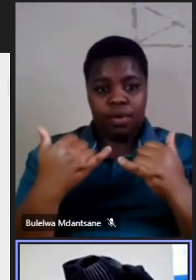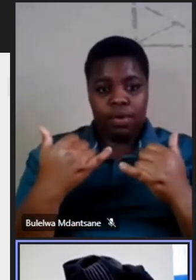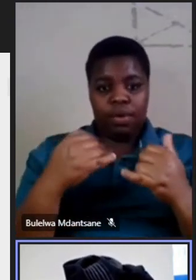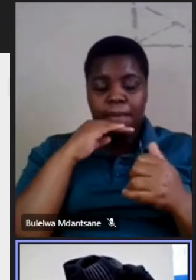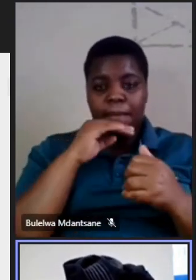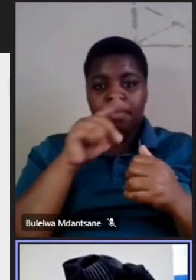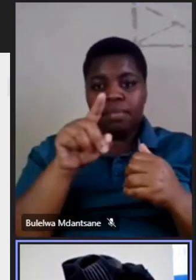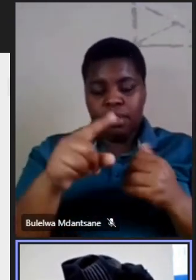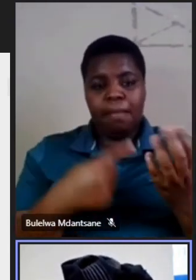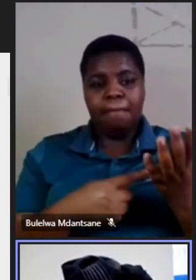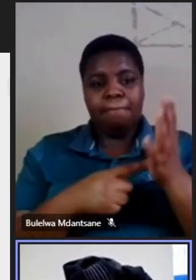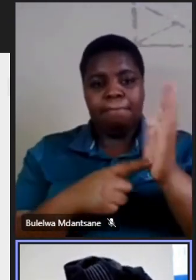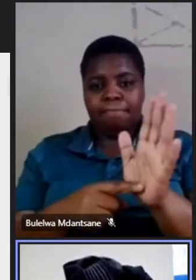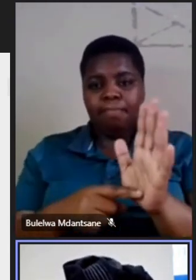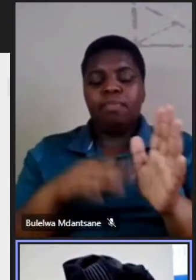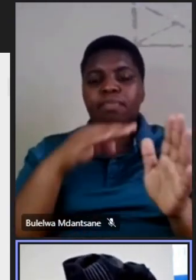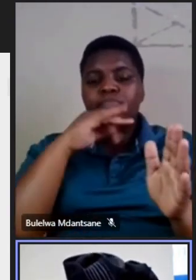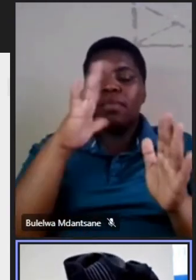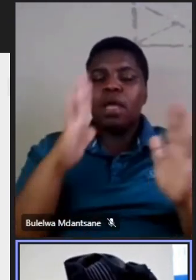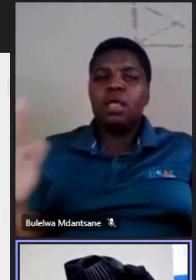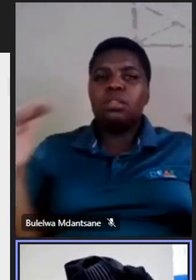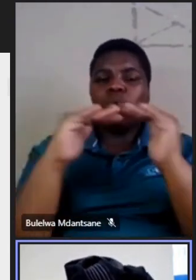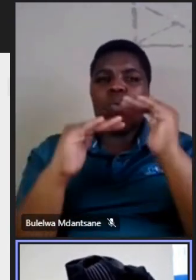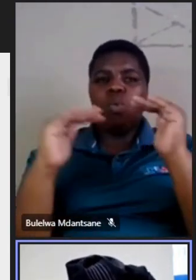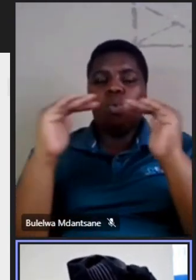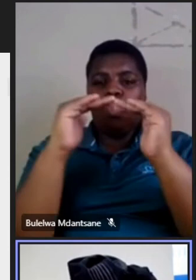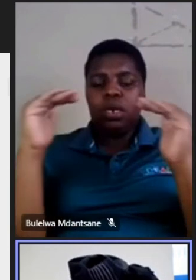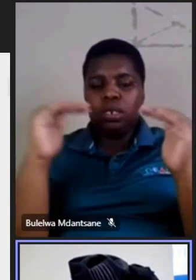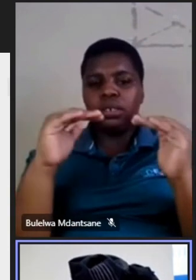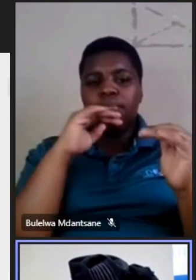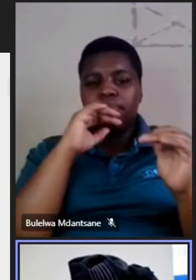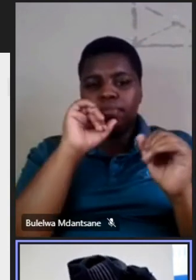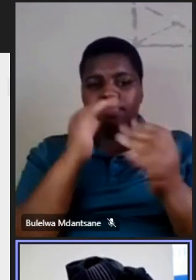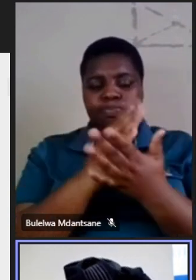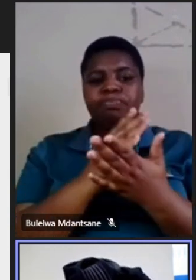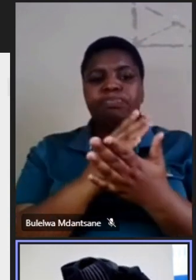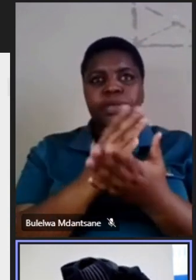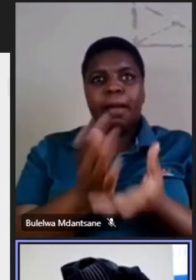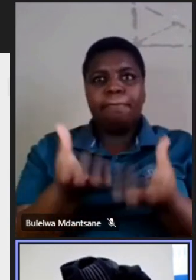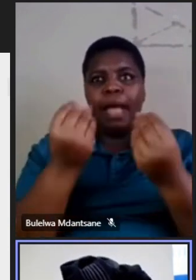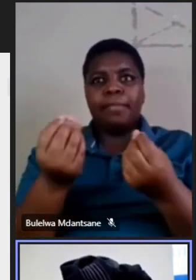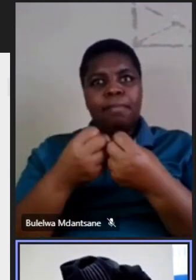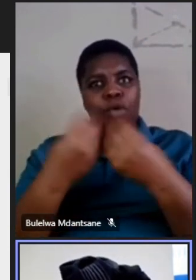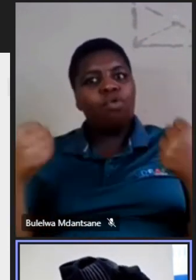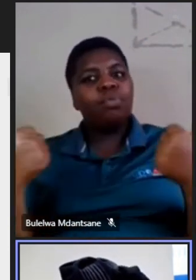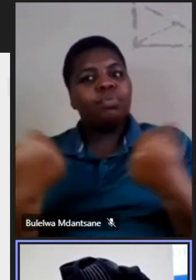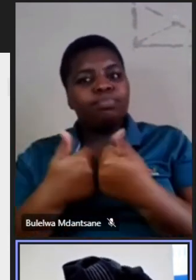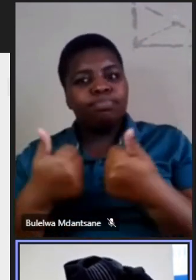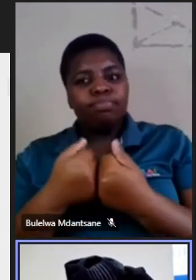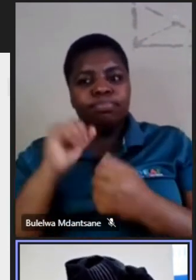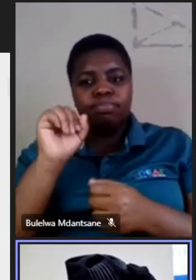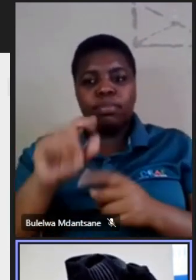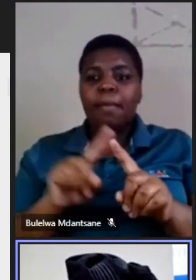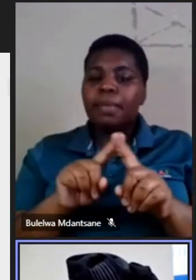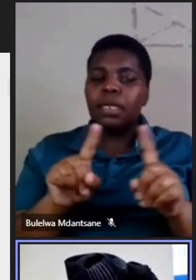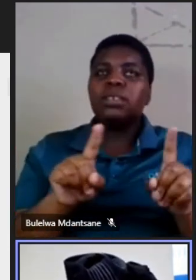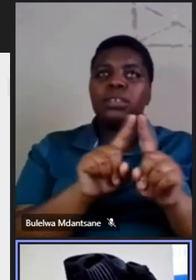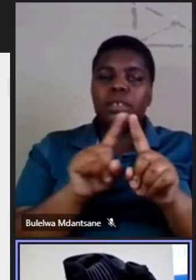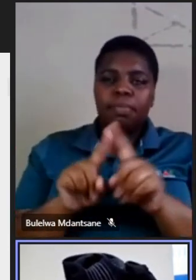how previous inequalities have been enhanced under crisis, but also how people